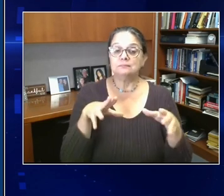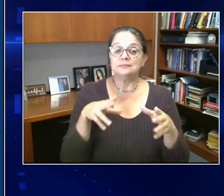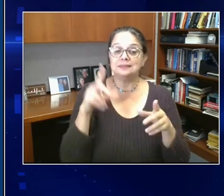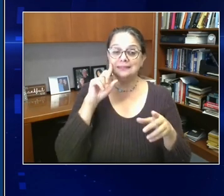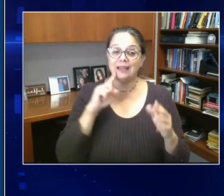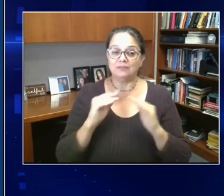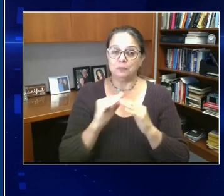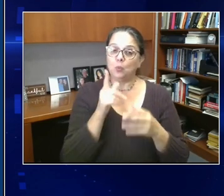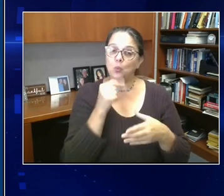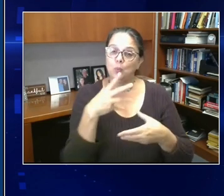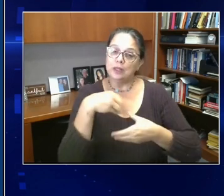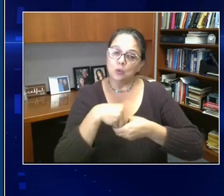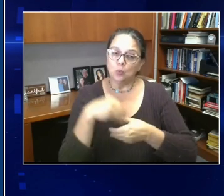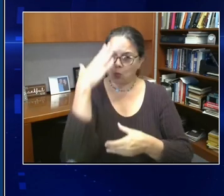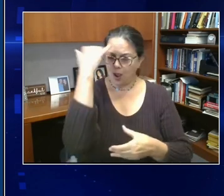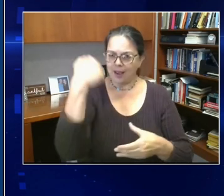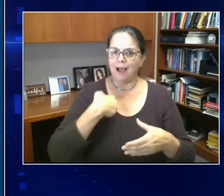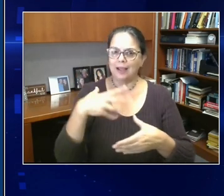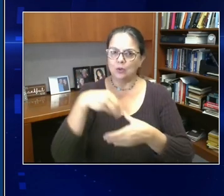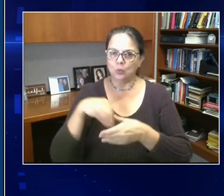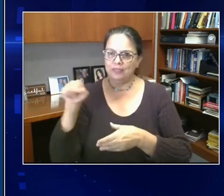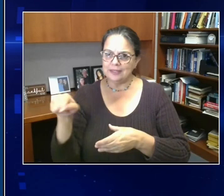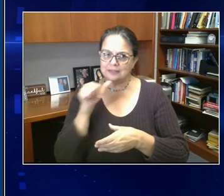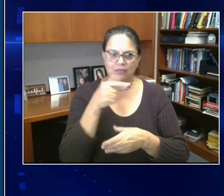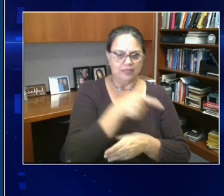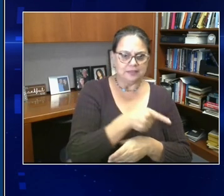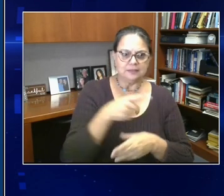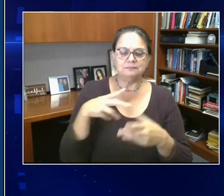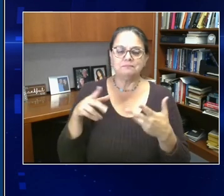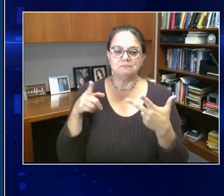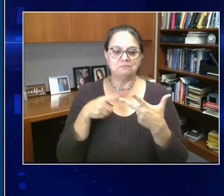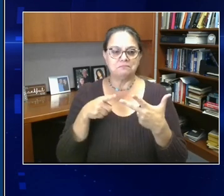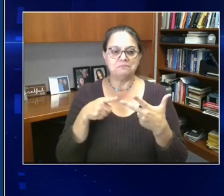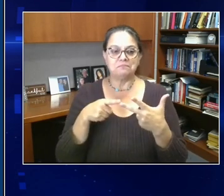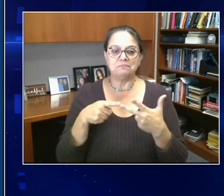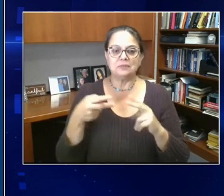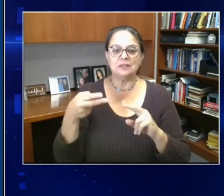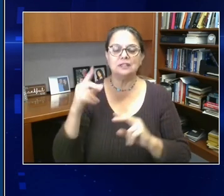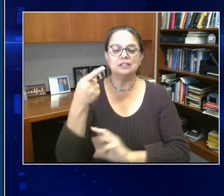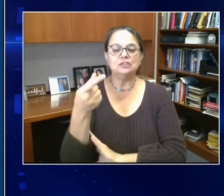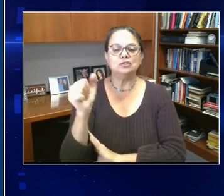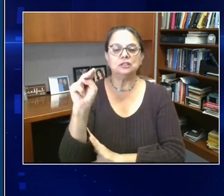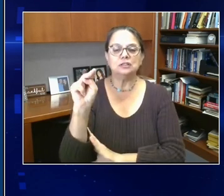presentation, then discuss the deaf community, who is included and why.